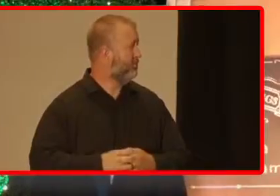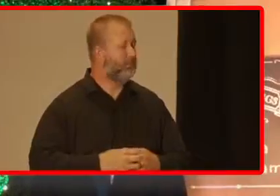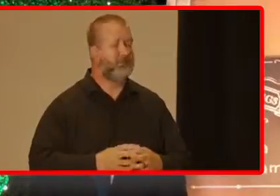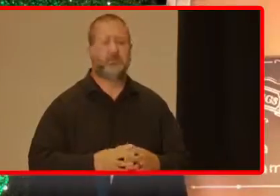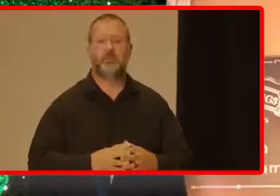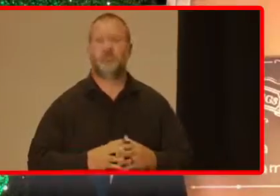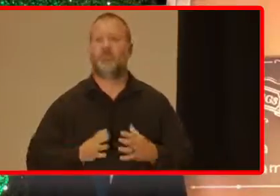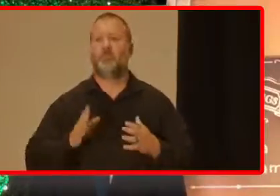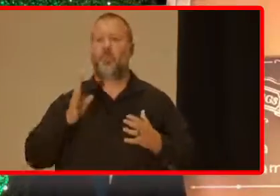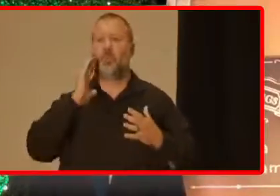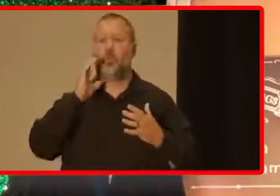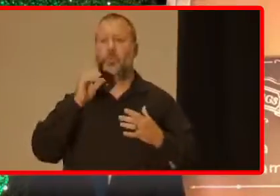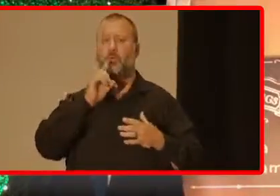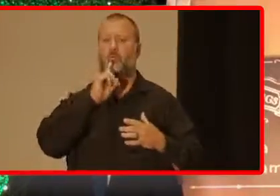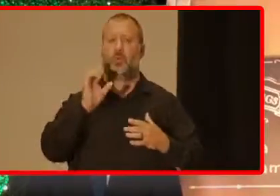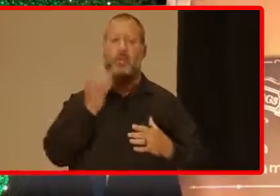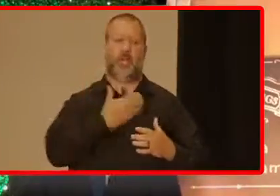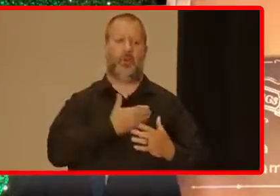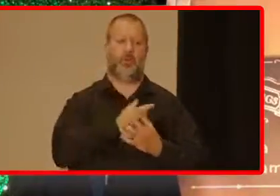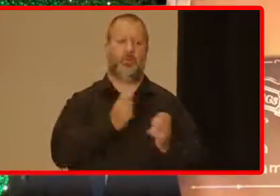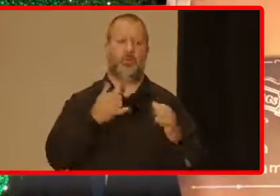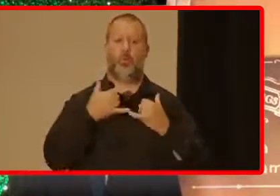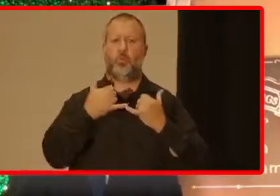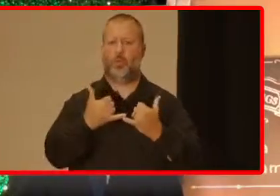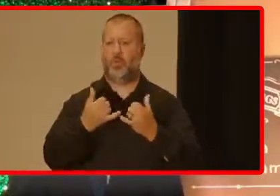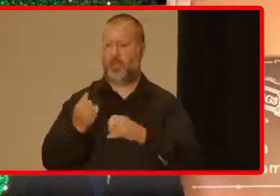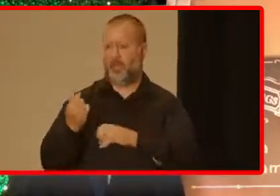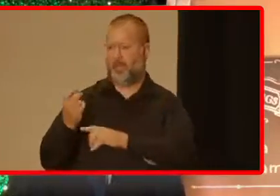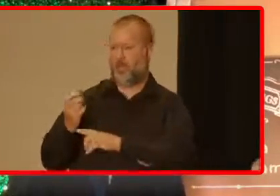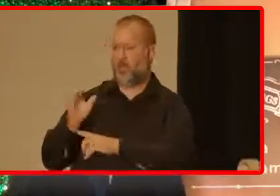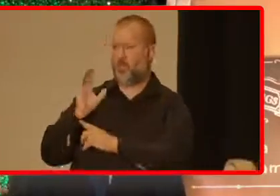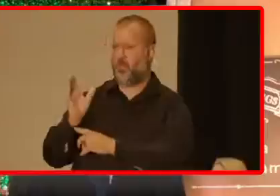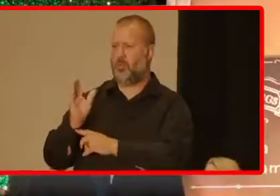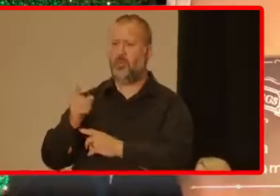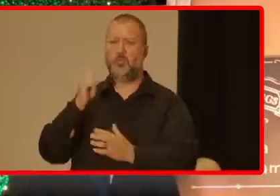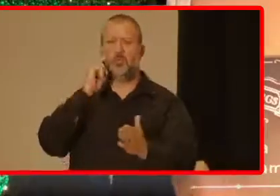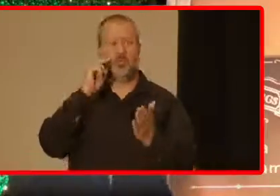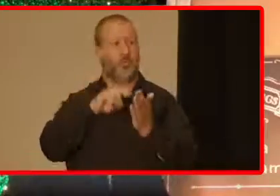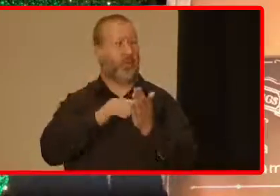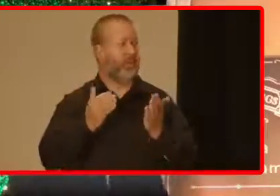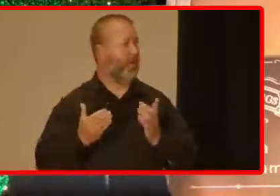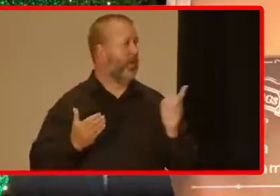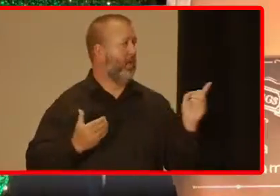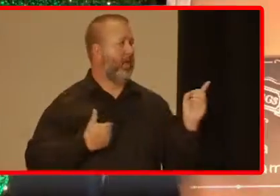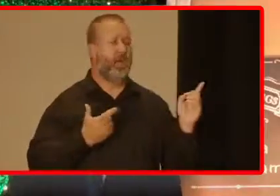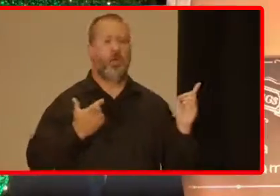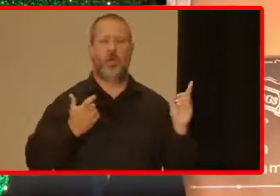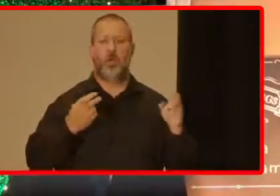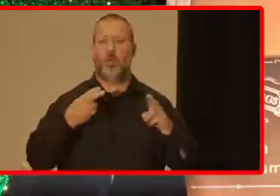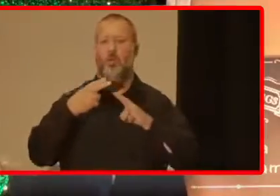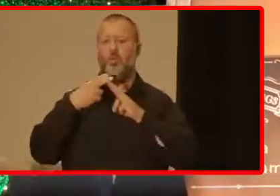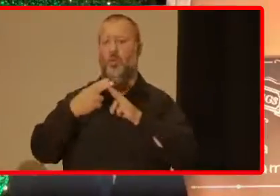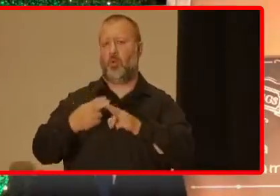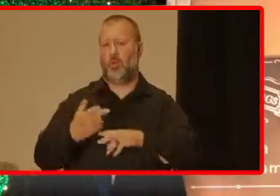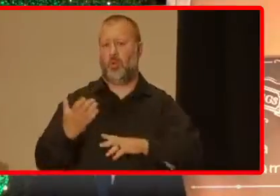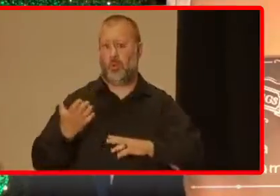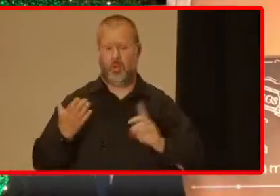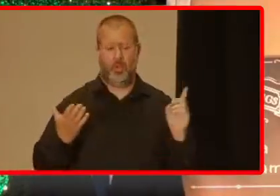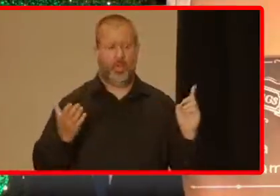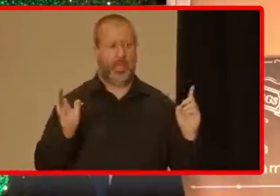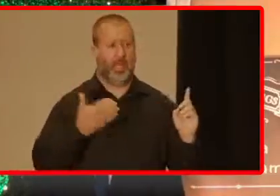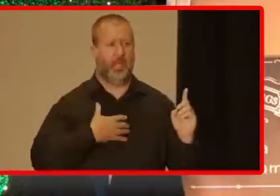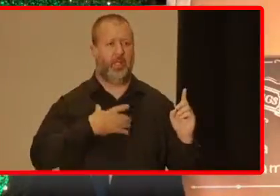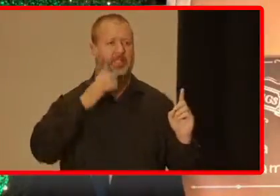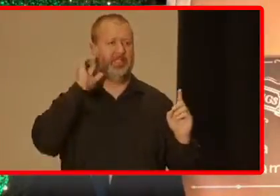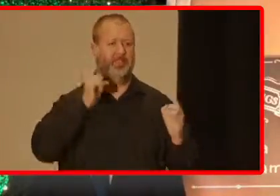We're going to ensure that we're giving out a few awards, and every year, as you can see over here, we give out what we call is our Silver